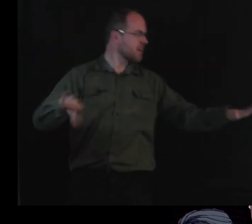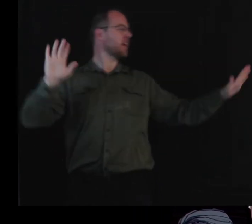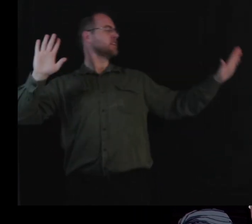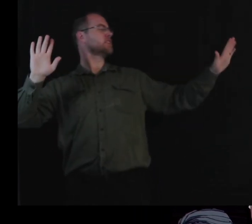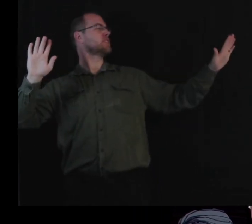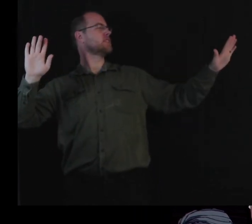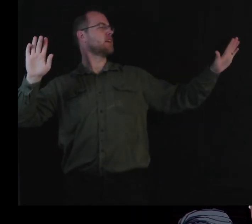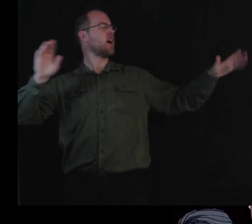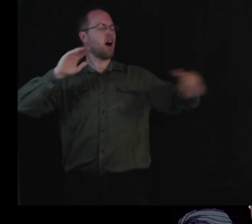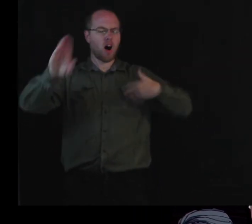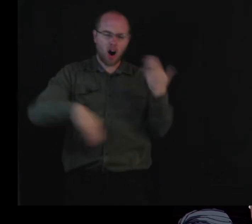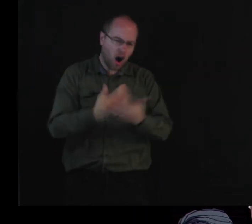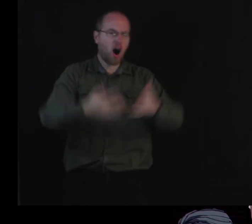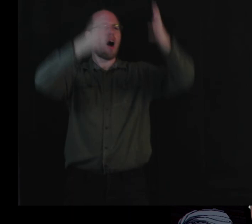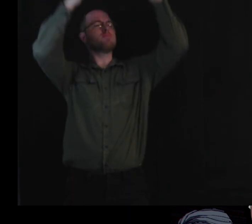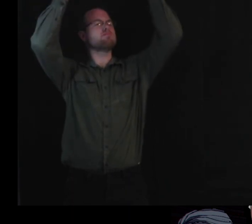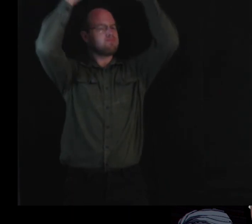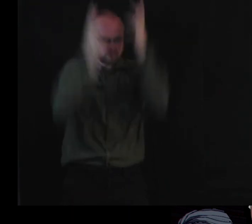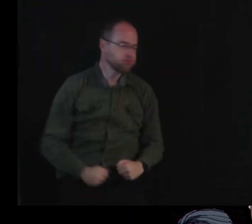falling apart.